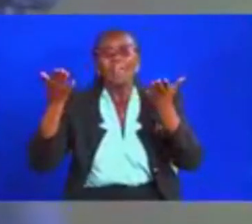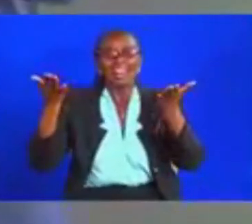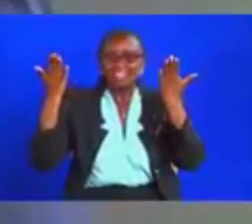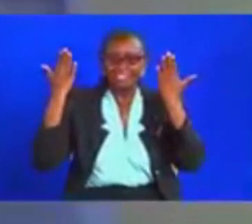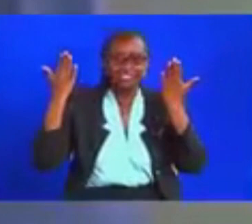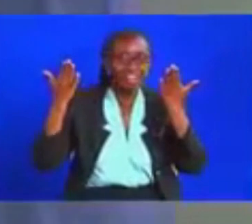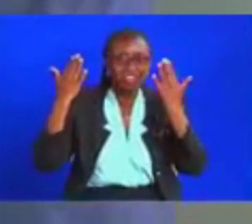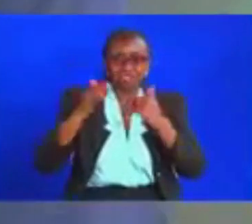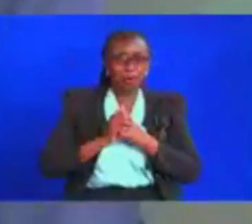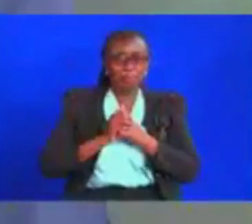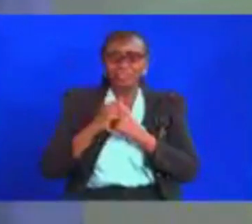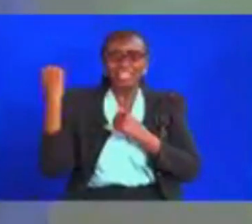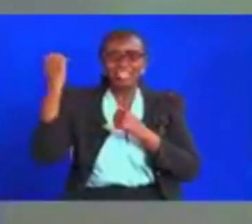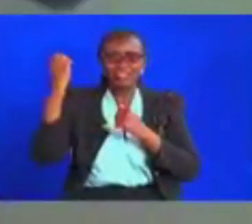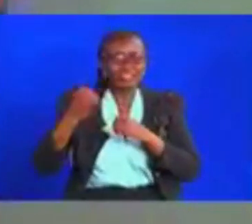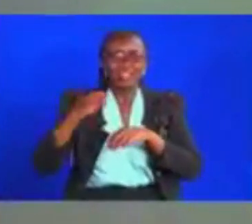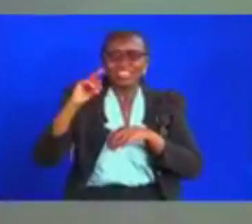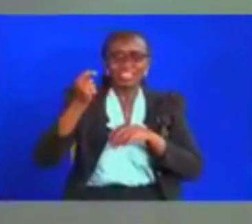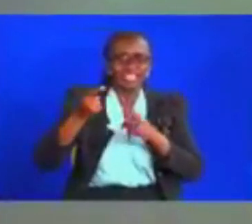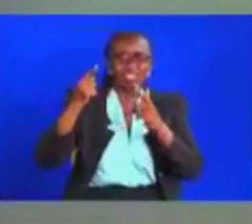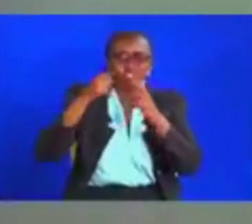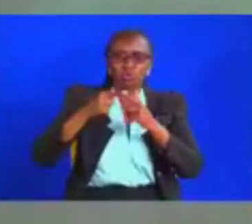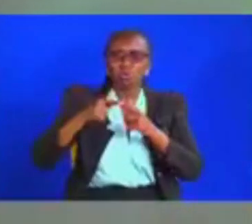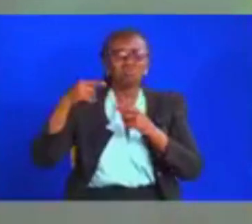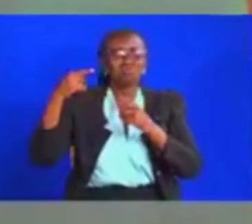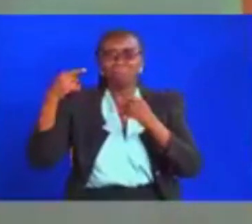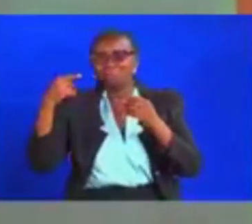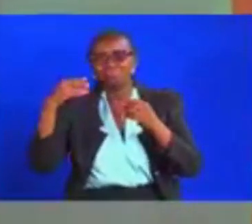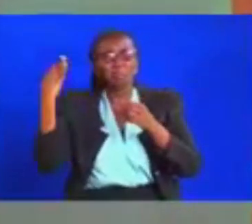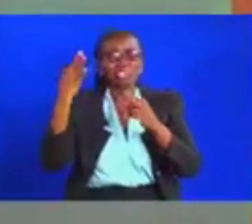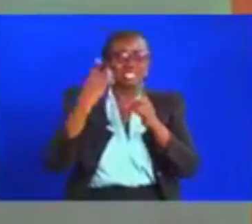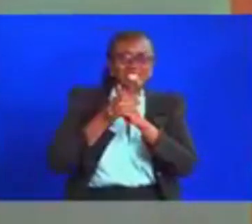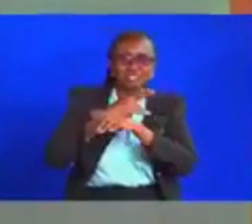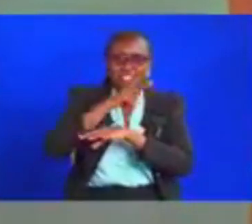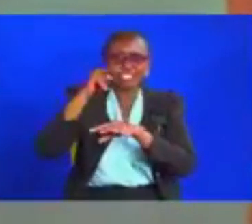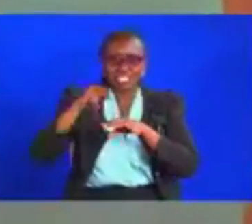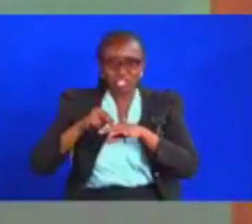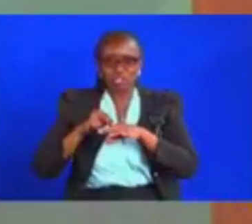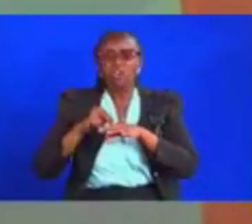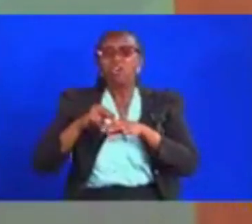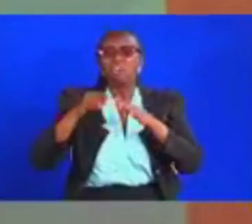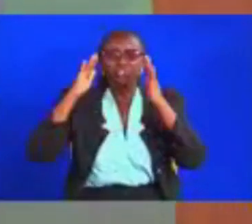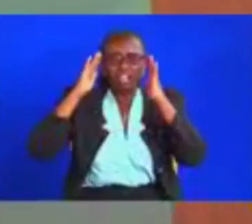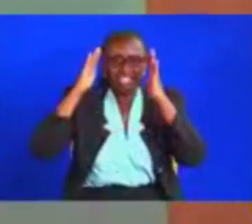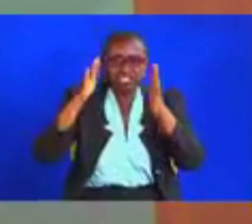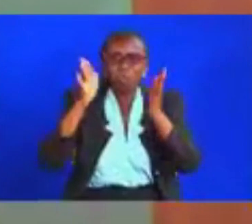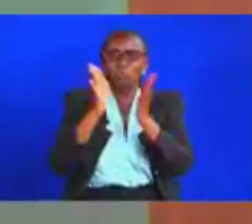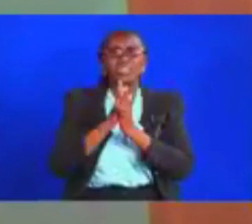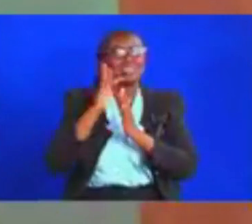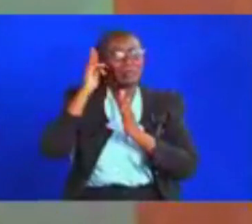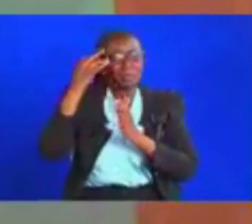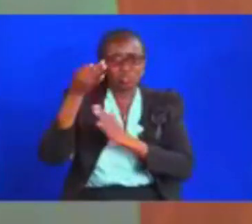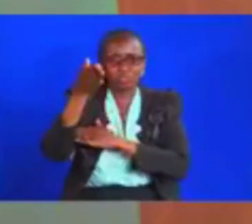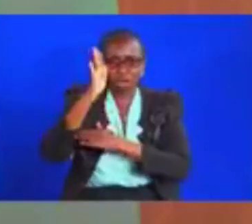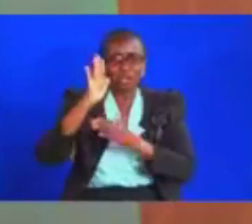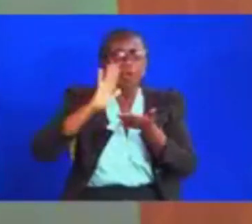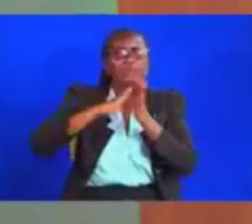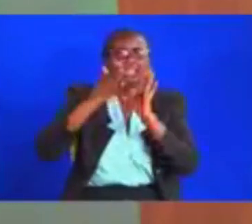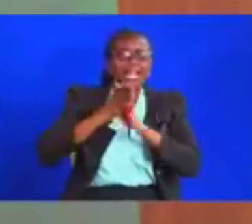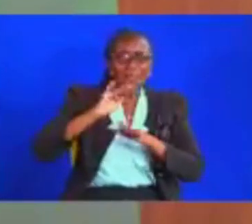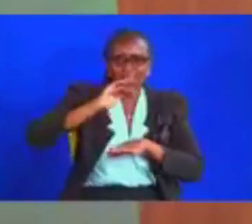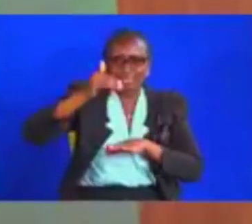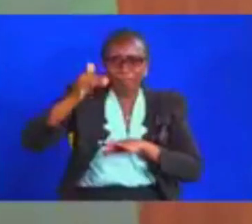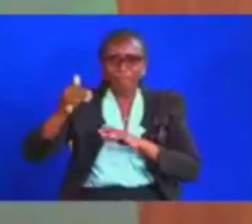to taking over nations for Jesus, establishing his purposes, becoming that mountain that is